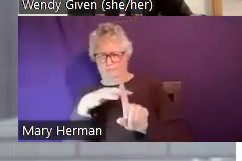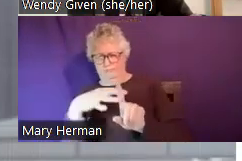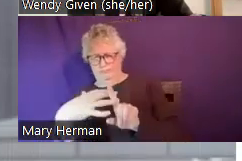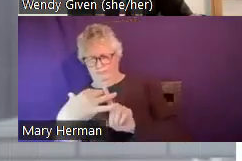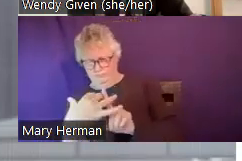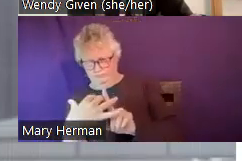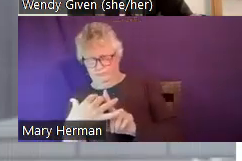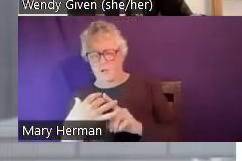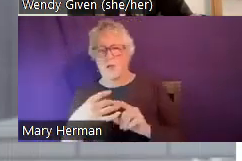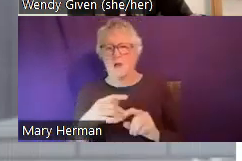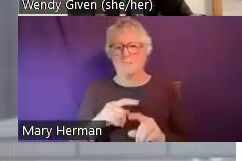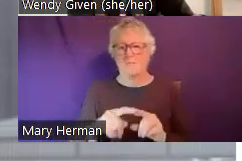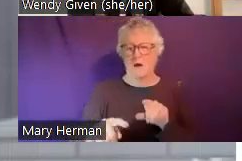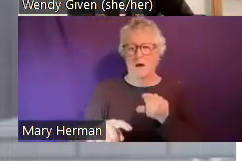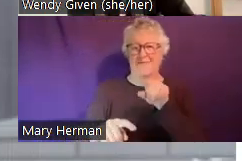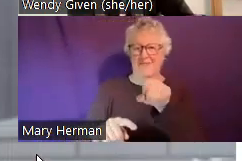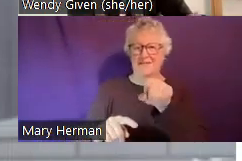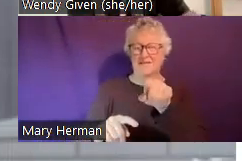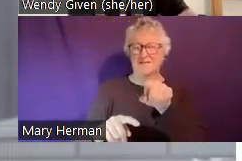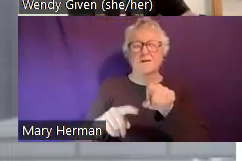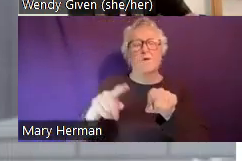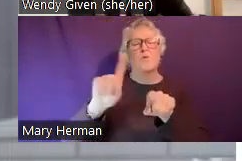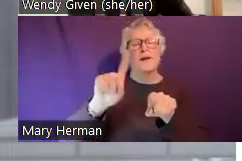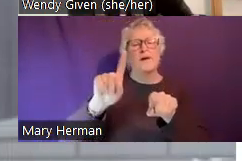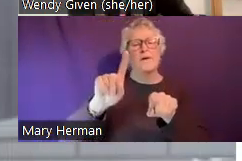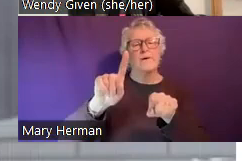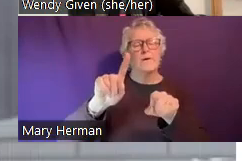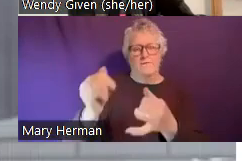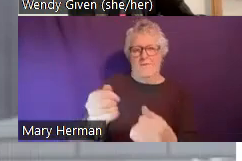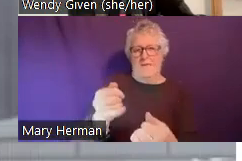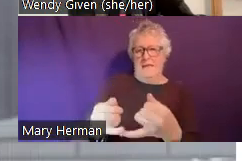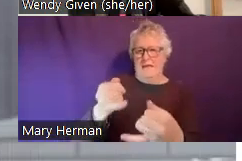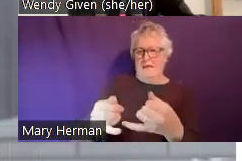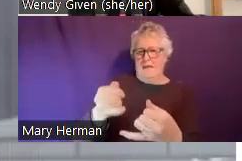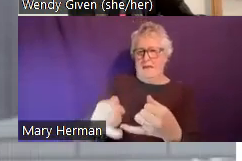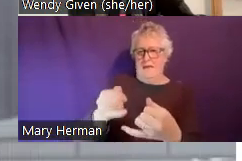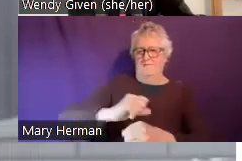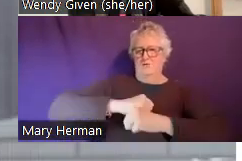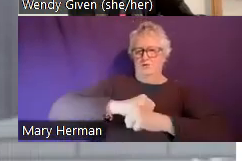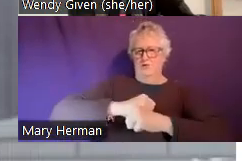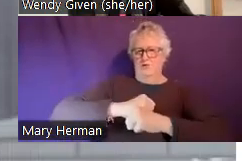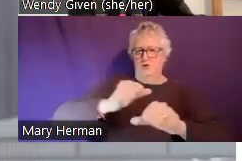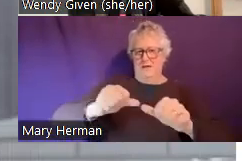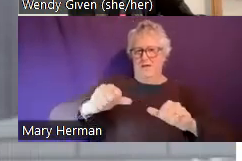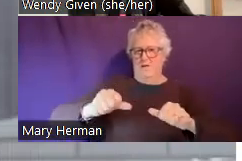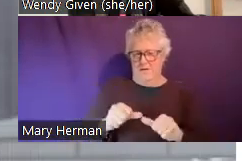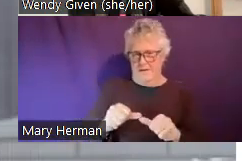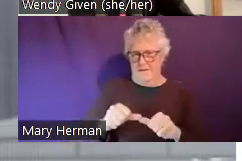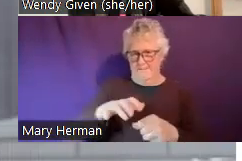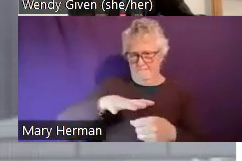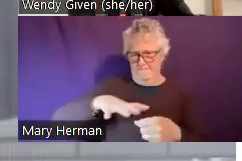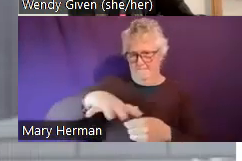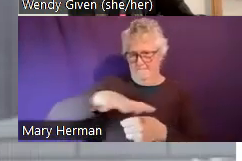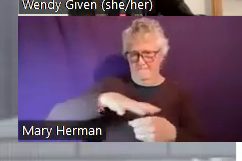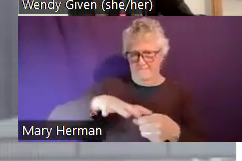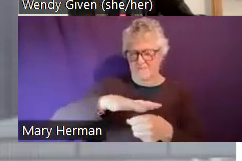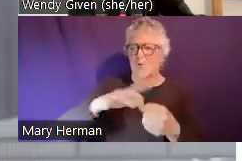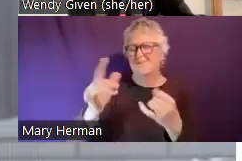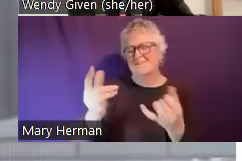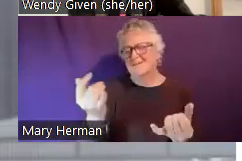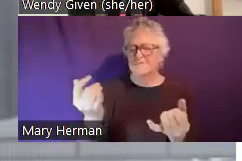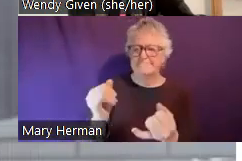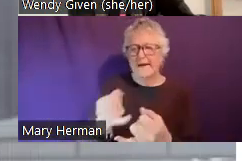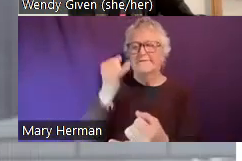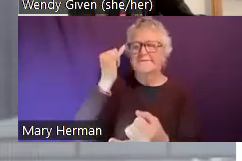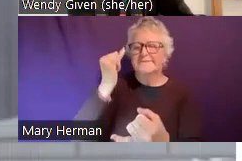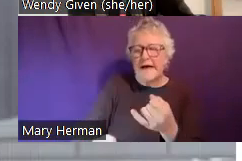is the sort of end of security. So these people are, the kind of final check